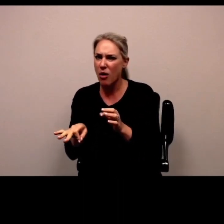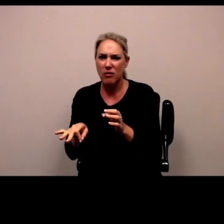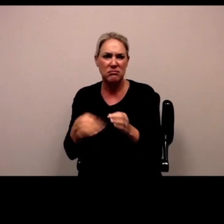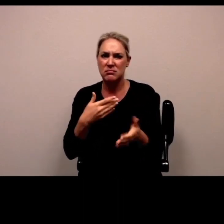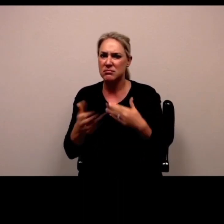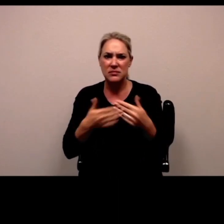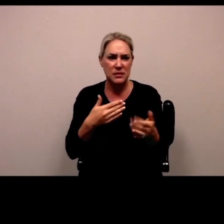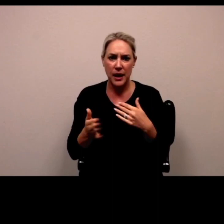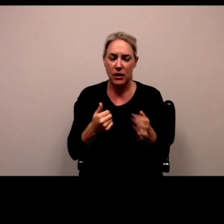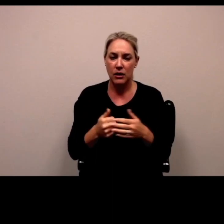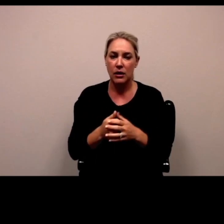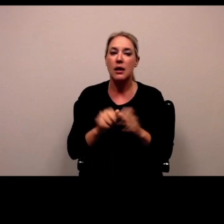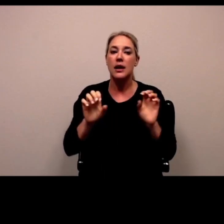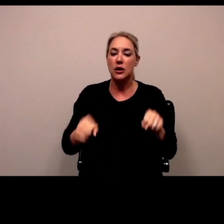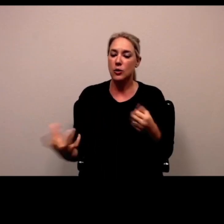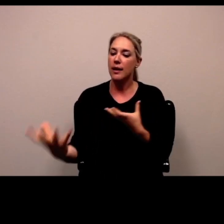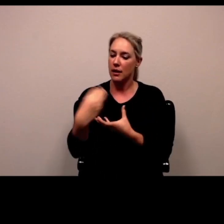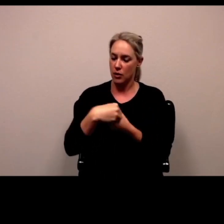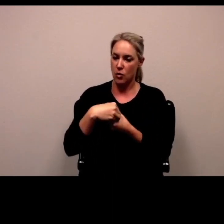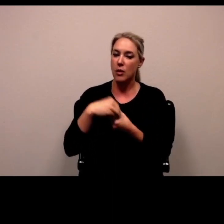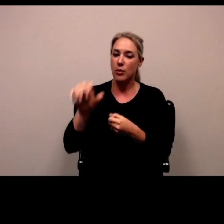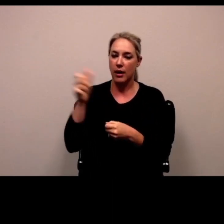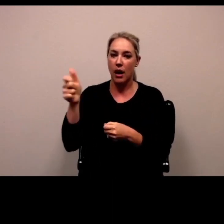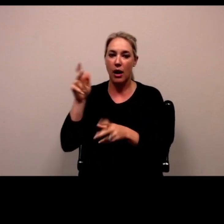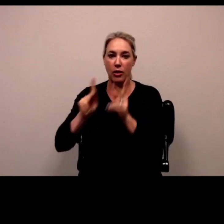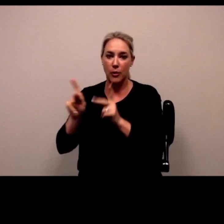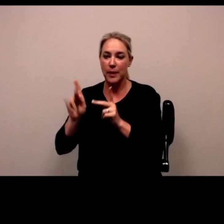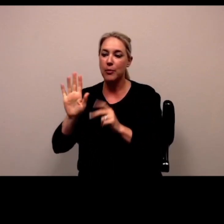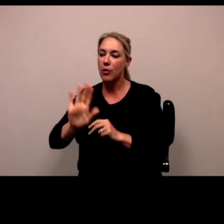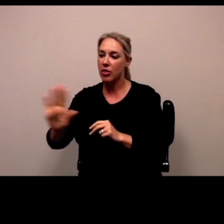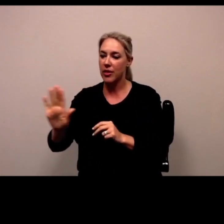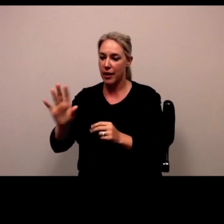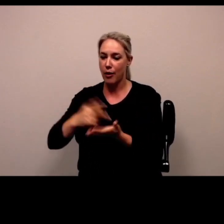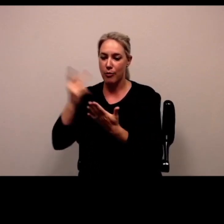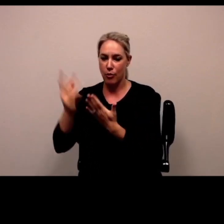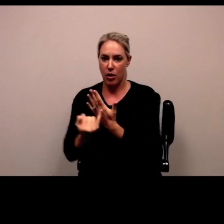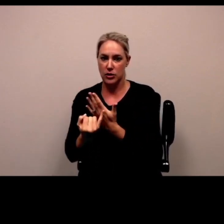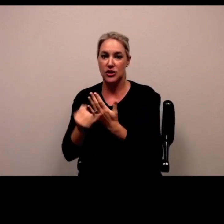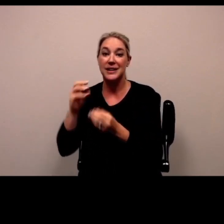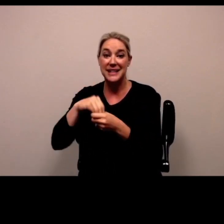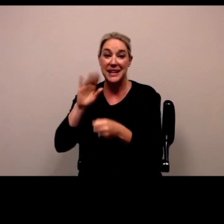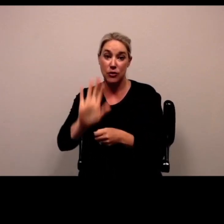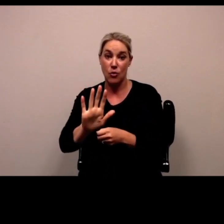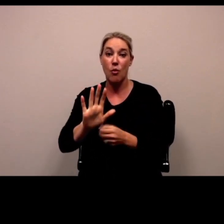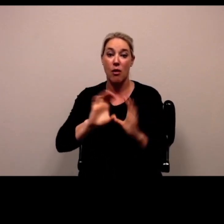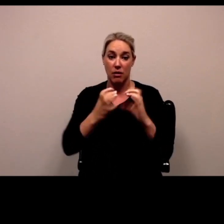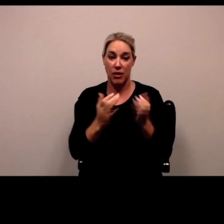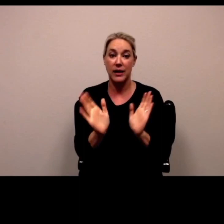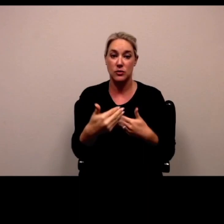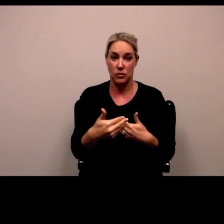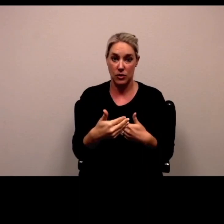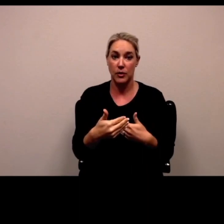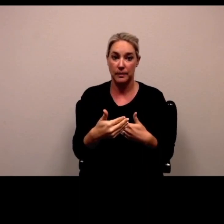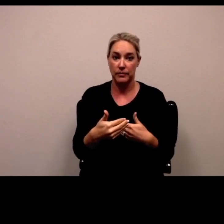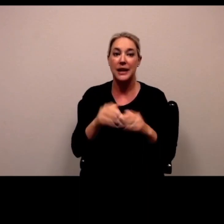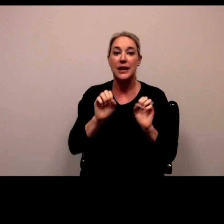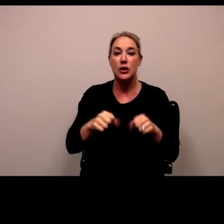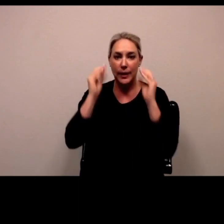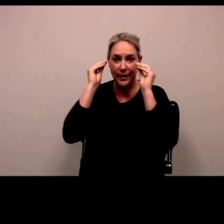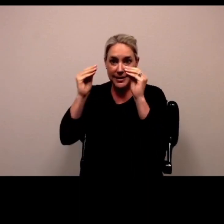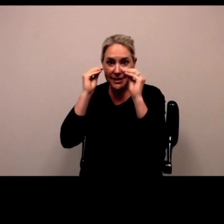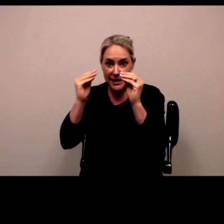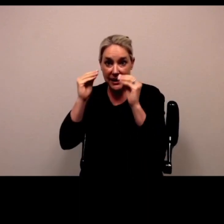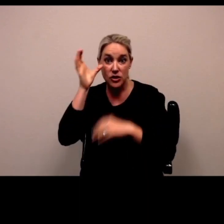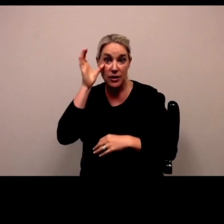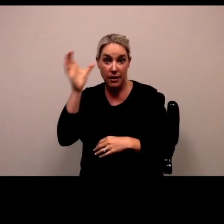classroom, instead of, oh, they always have to be building something. How about they identify things? When you teach those concepts, you say, hey, let's